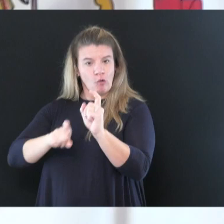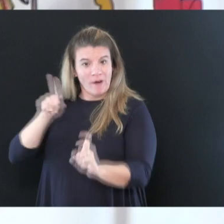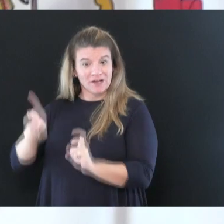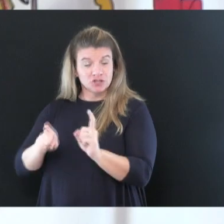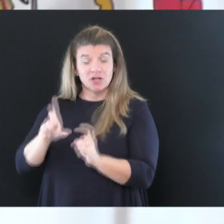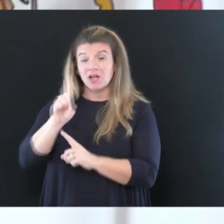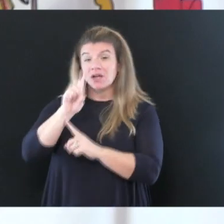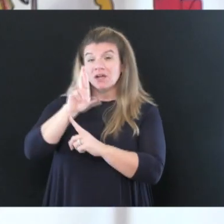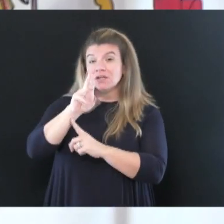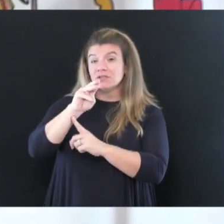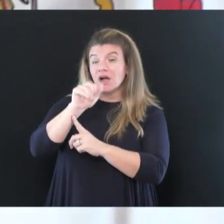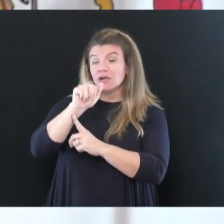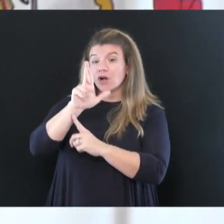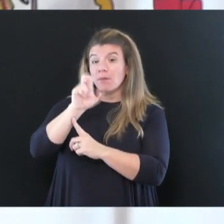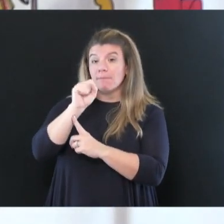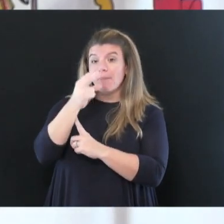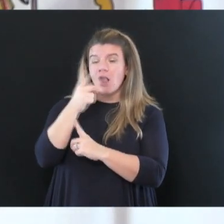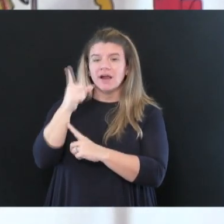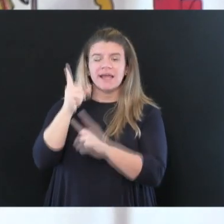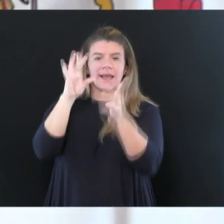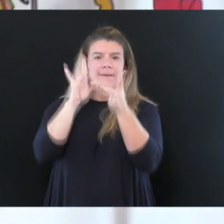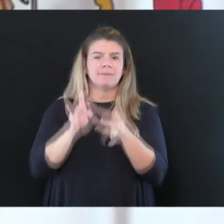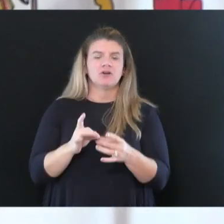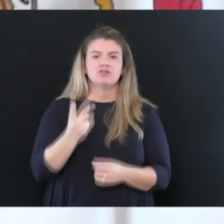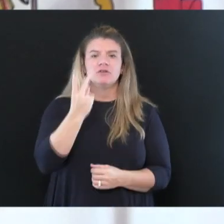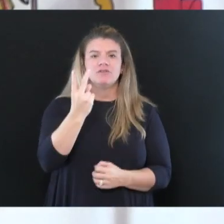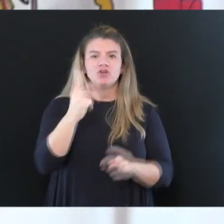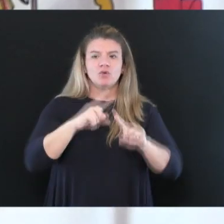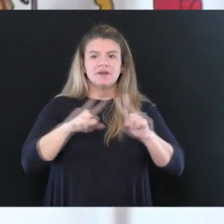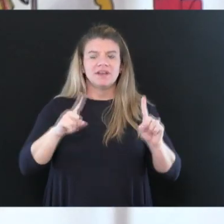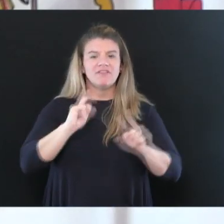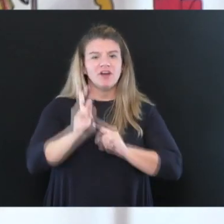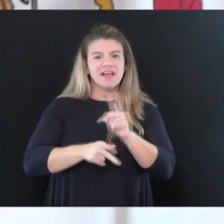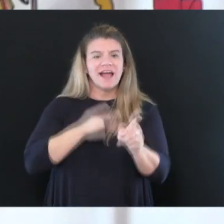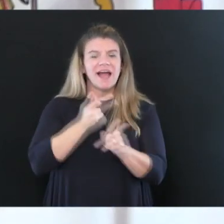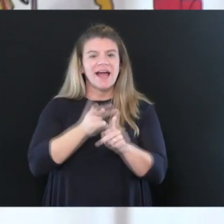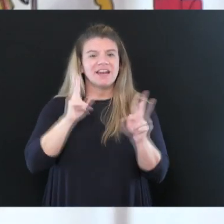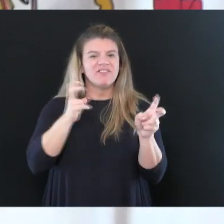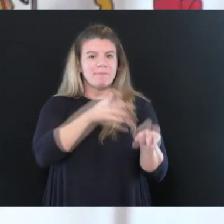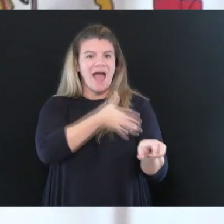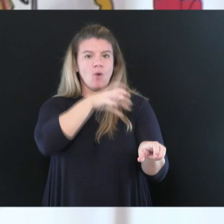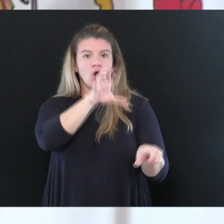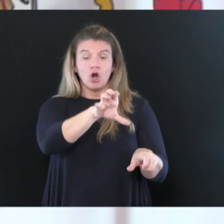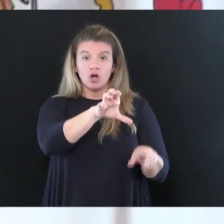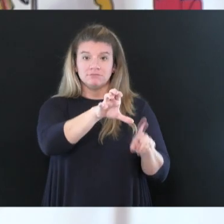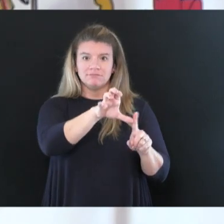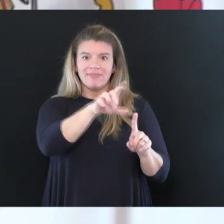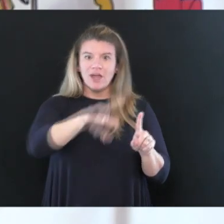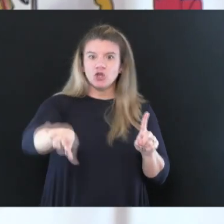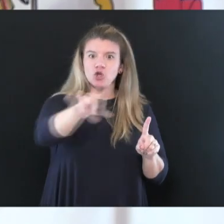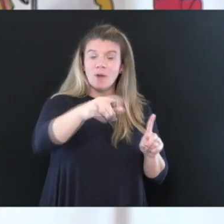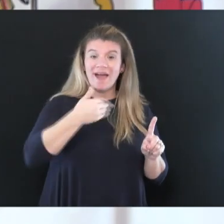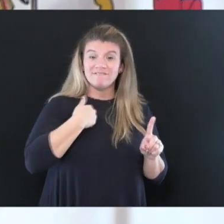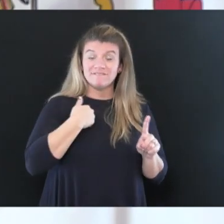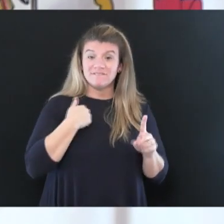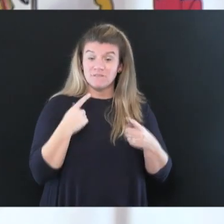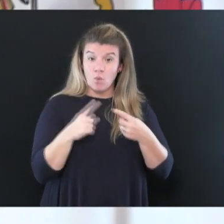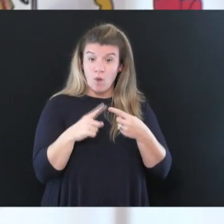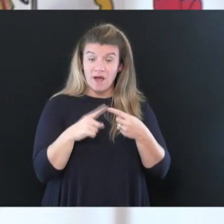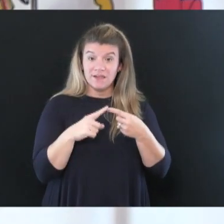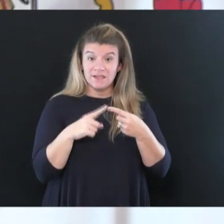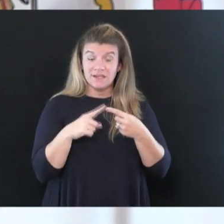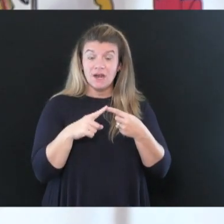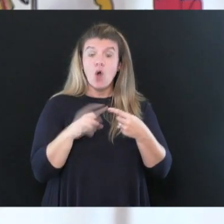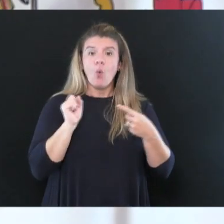Dr. Marsh spoke of two different types of powers that we had. And one is the fact that we